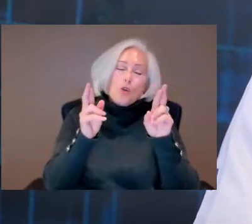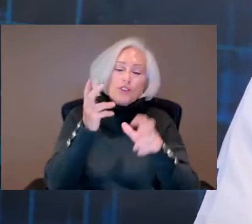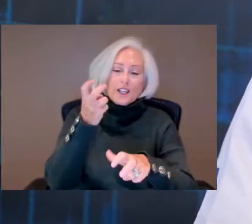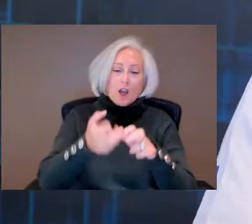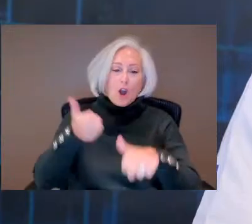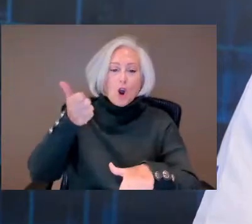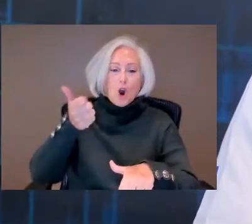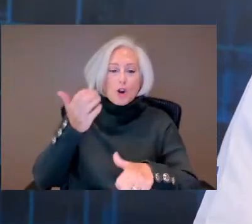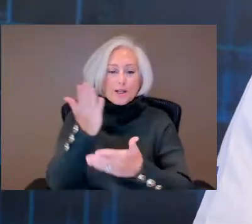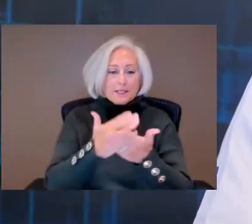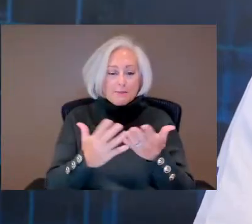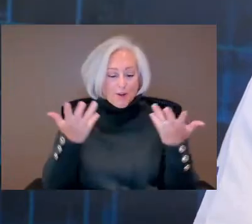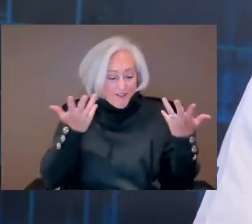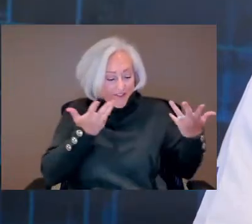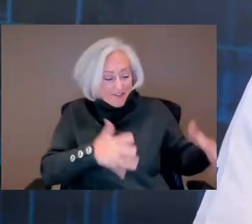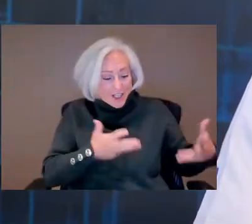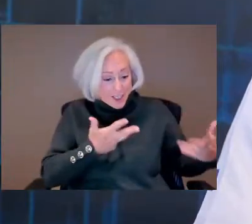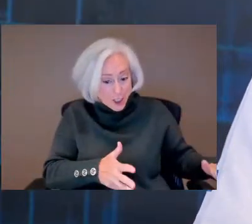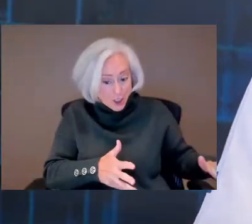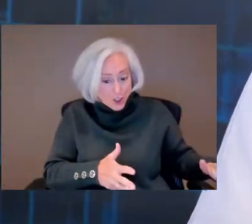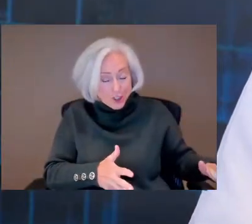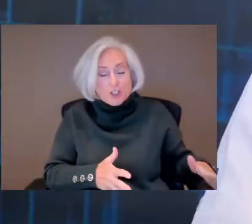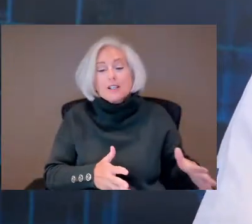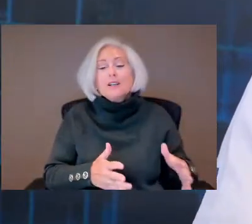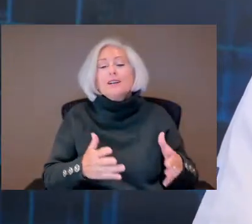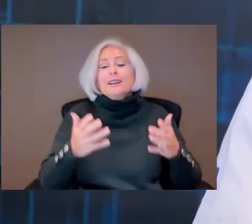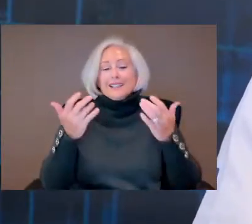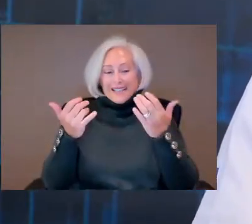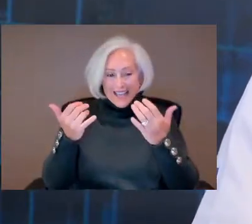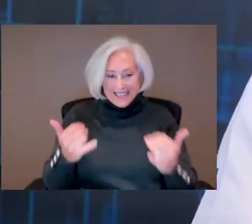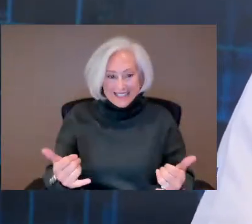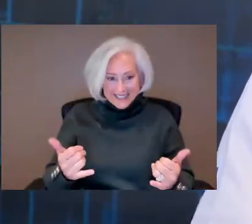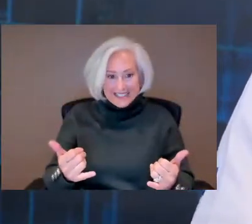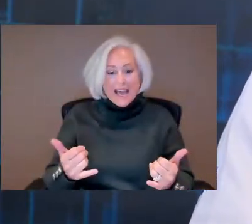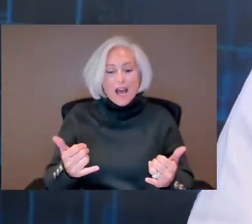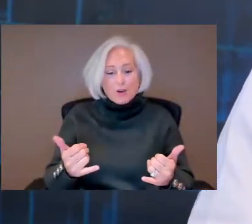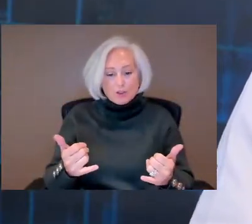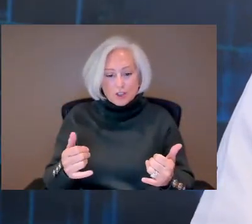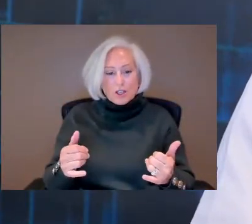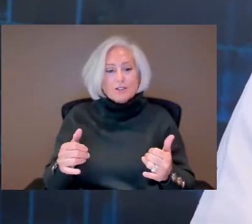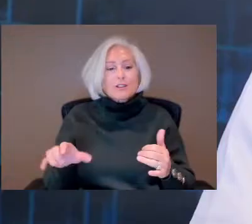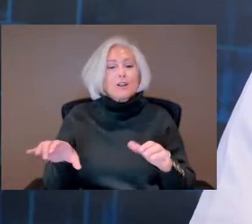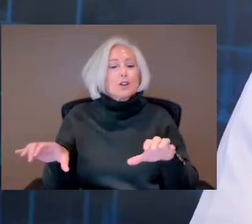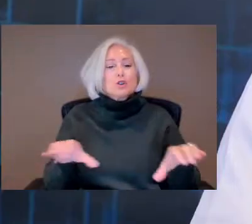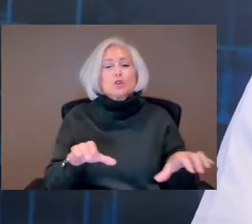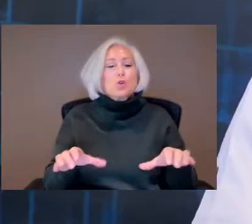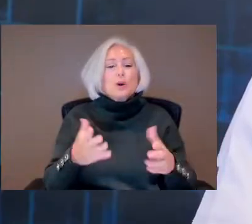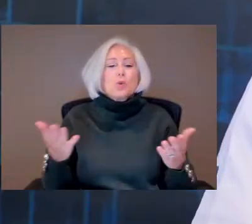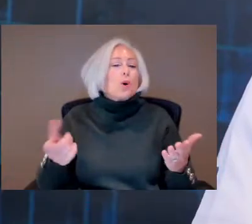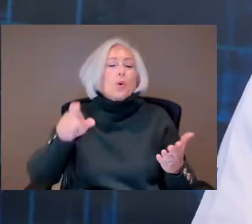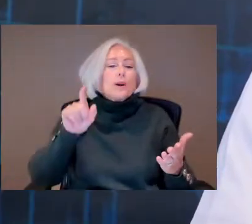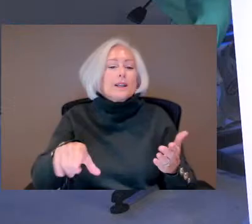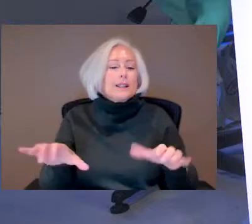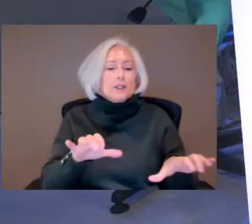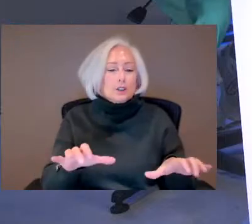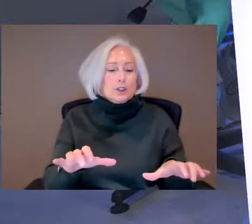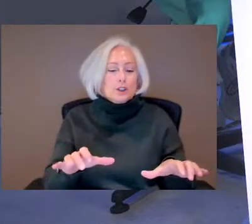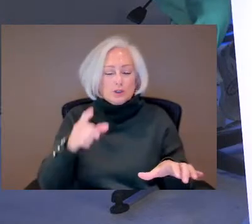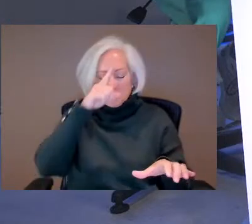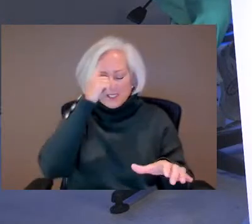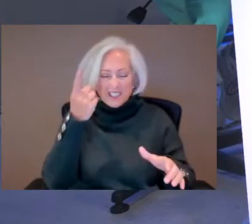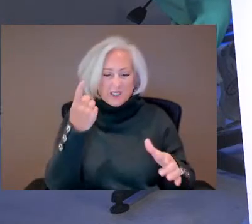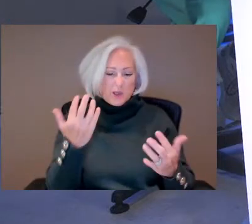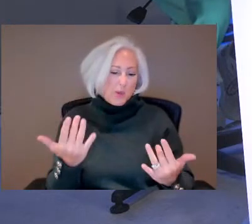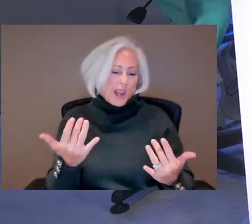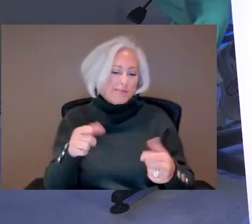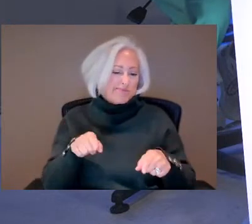her, and then it'll be getting on board everything else that we had to wait on, and go from there. Dr. Parrish, how often